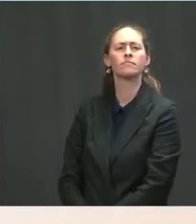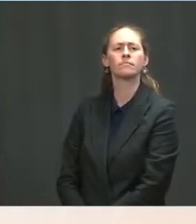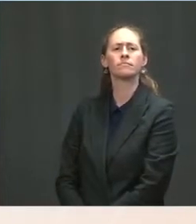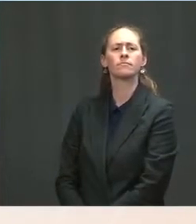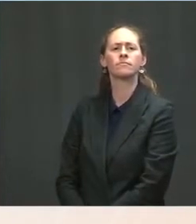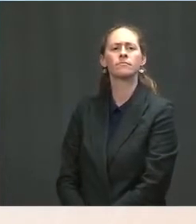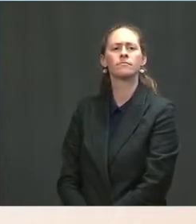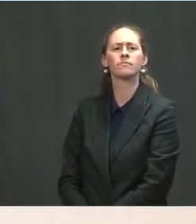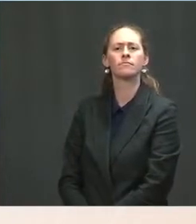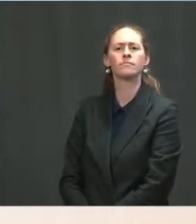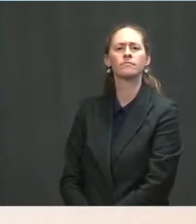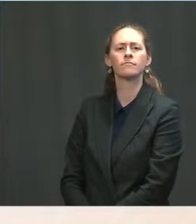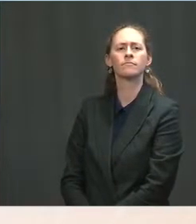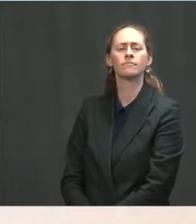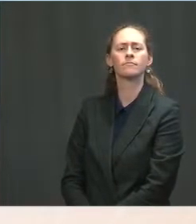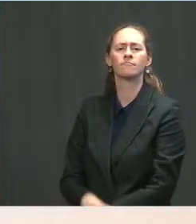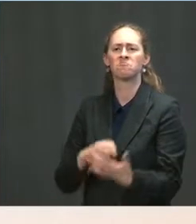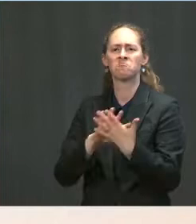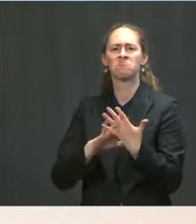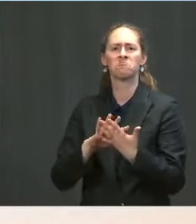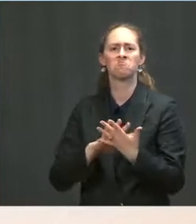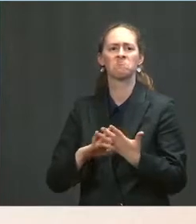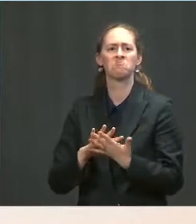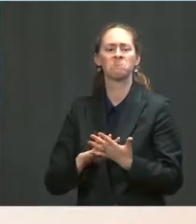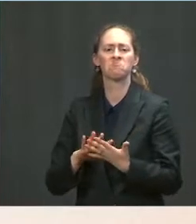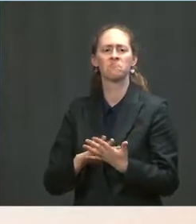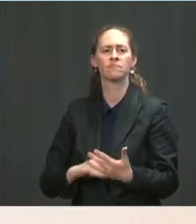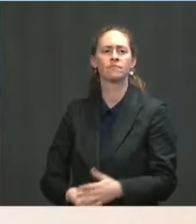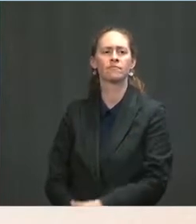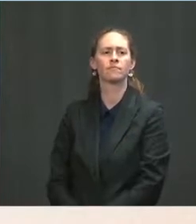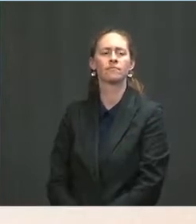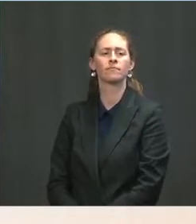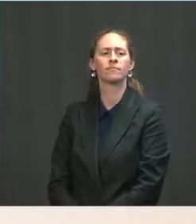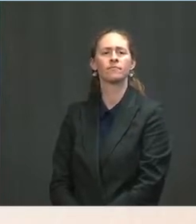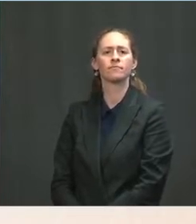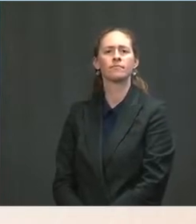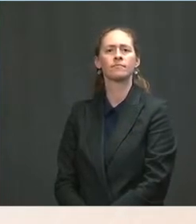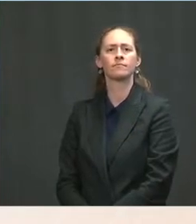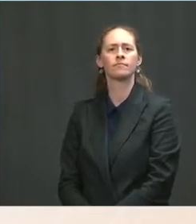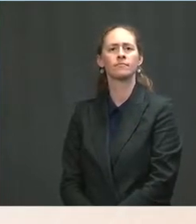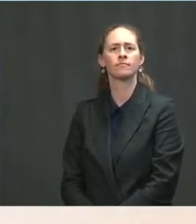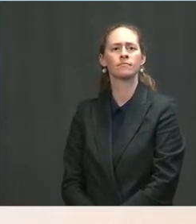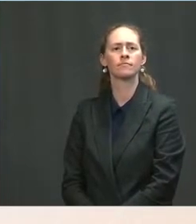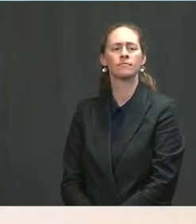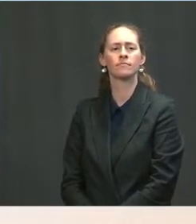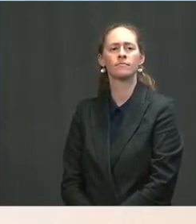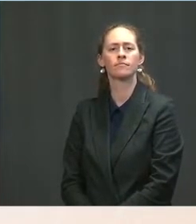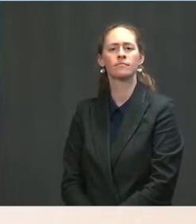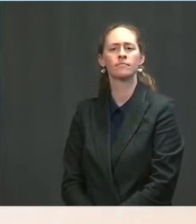that review would be done in a matter of weeks, we're at a matter of months. So just wondering where that review stands.